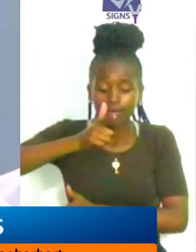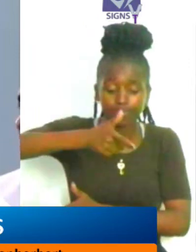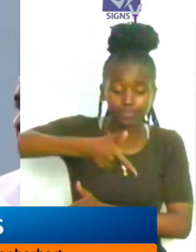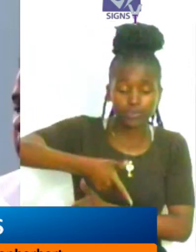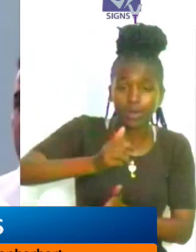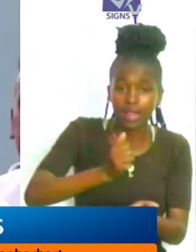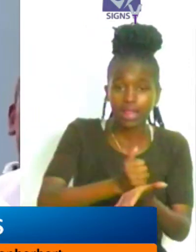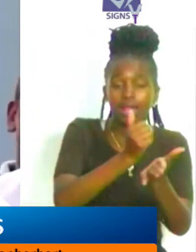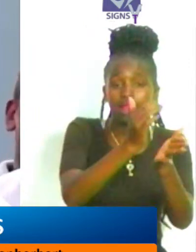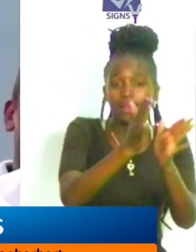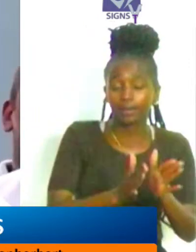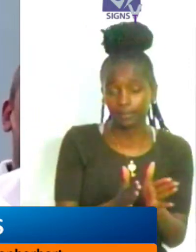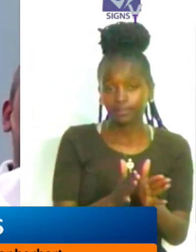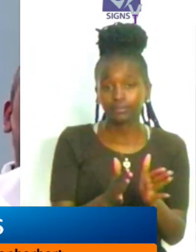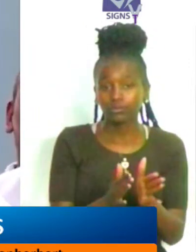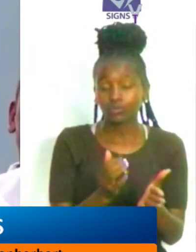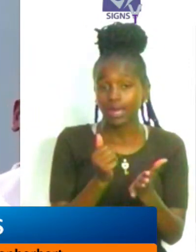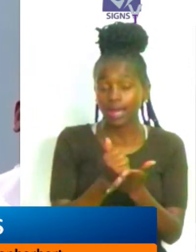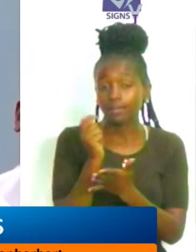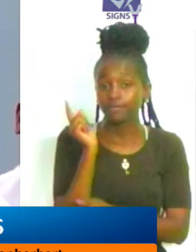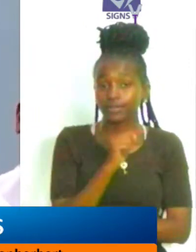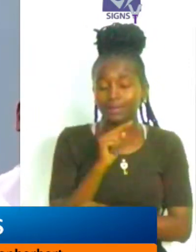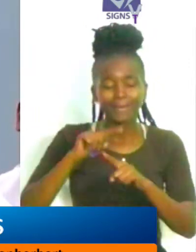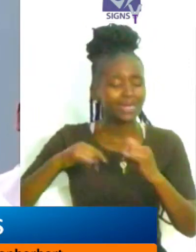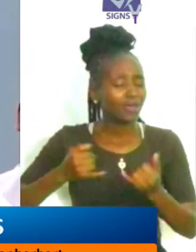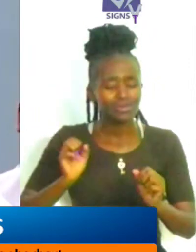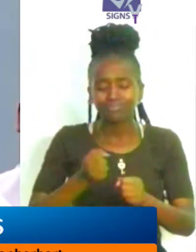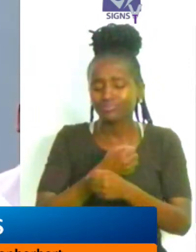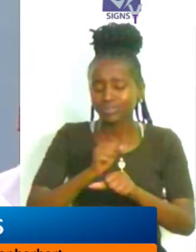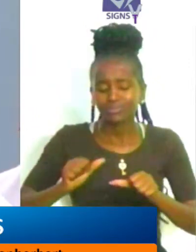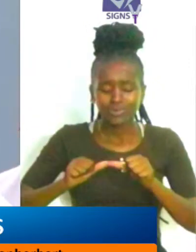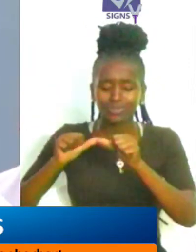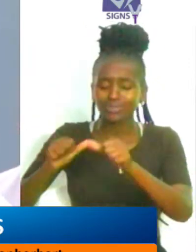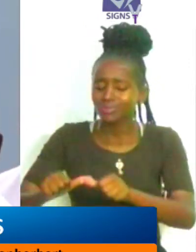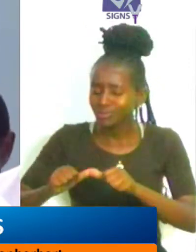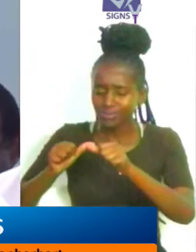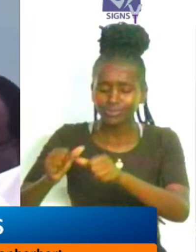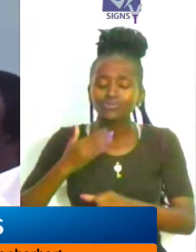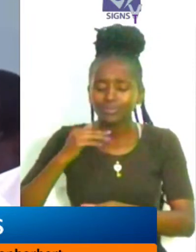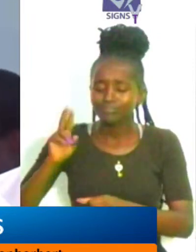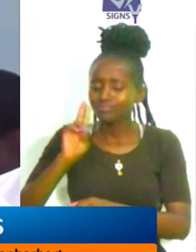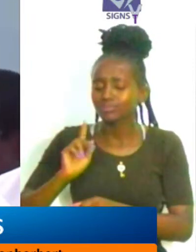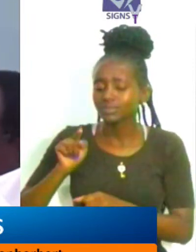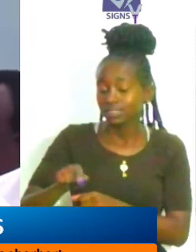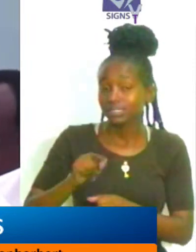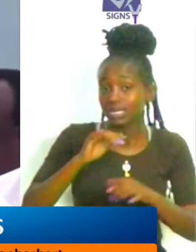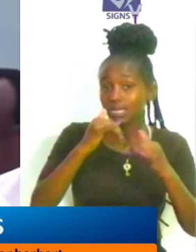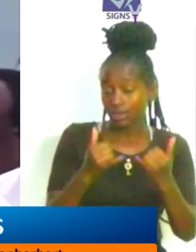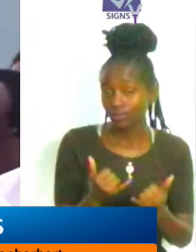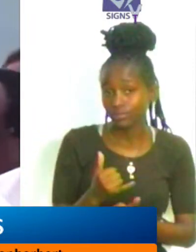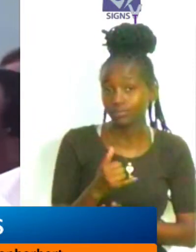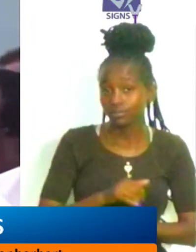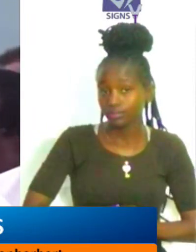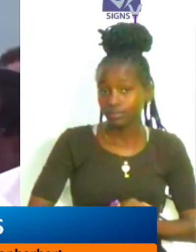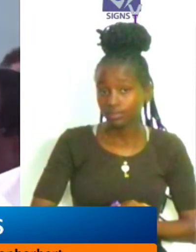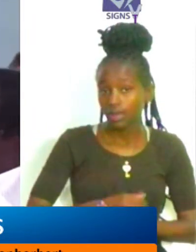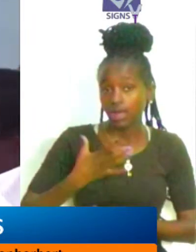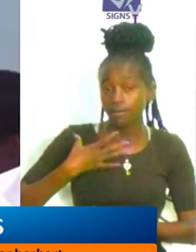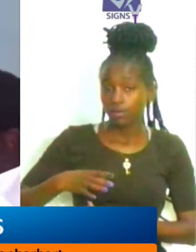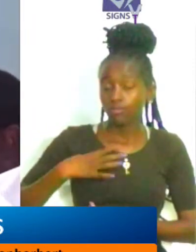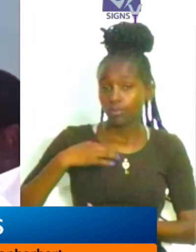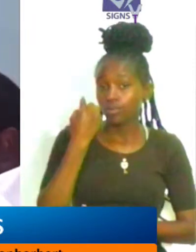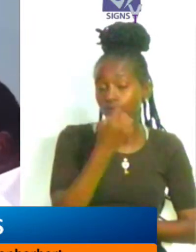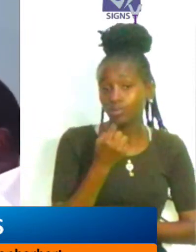is foolish because it's not sustainable. And we want to dismiss with contempt those who are calling